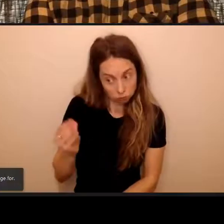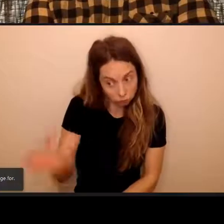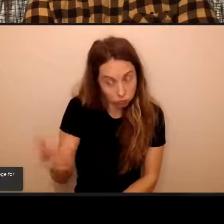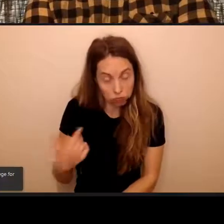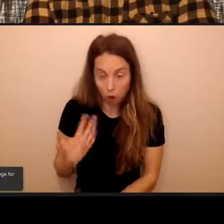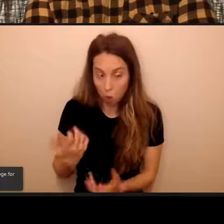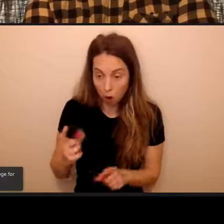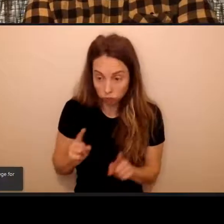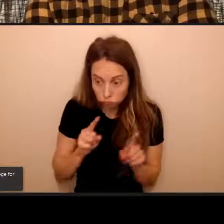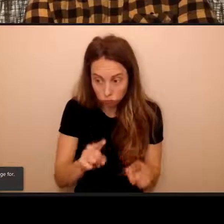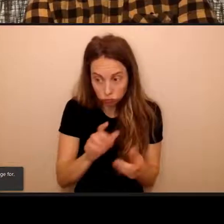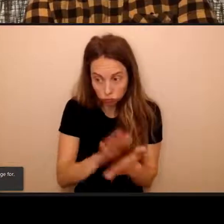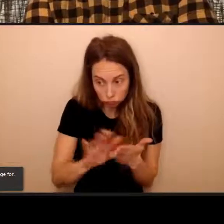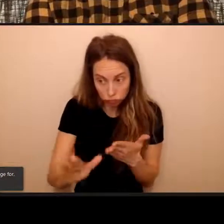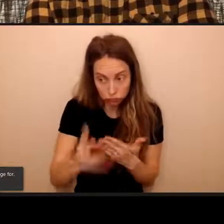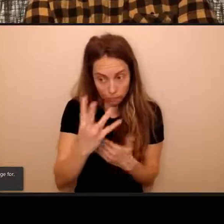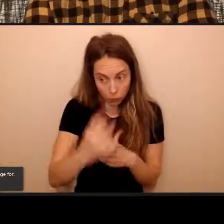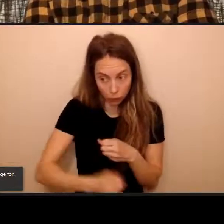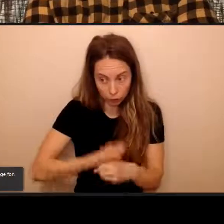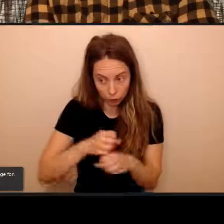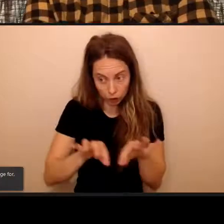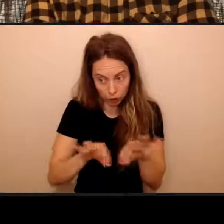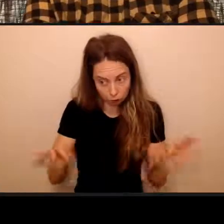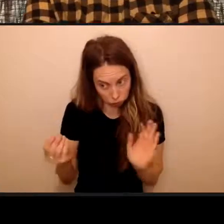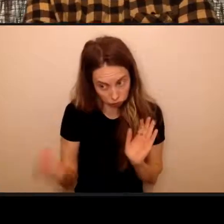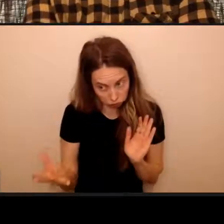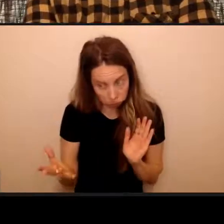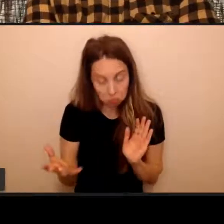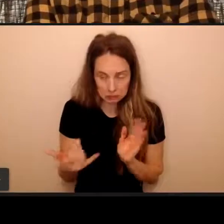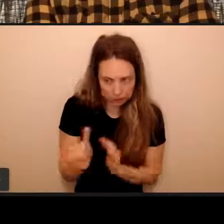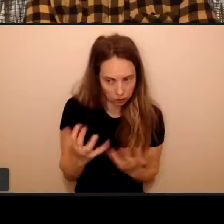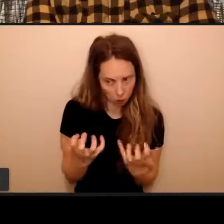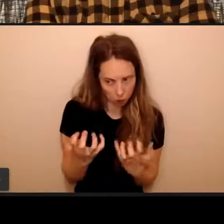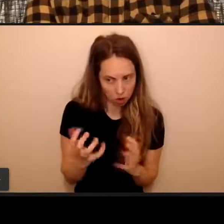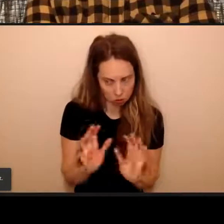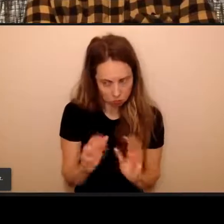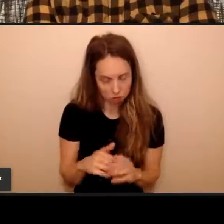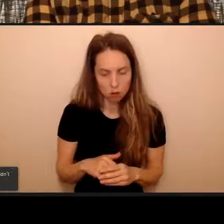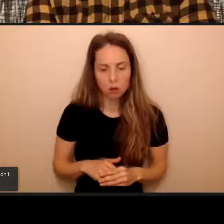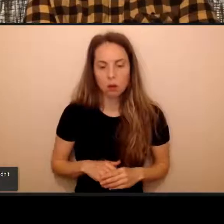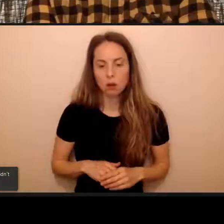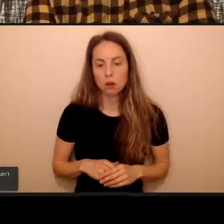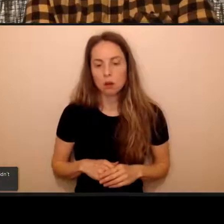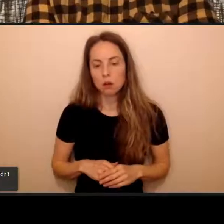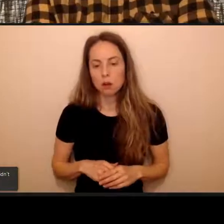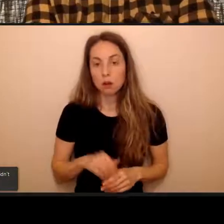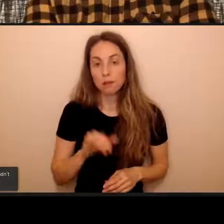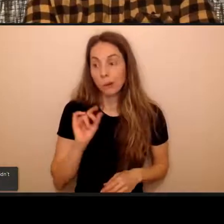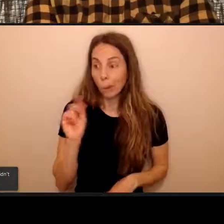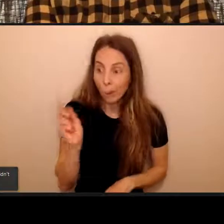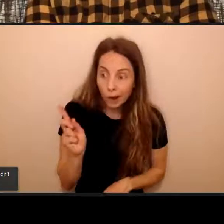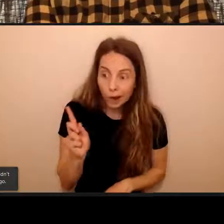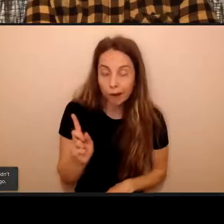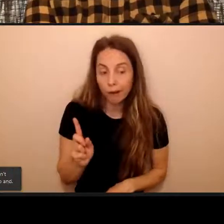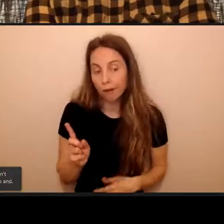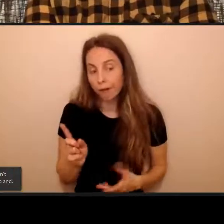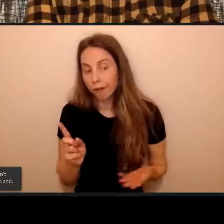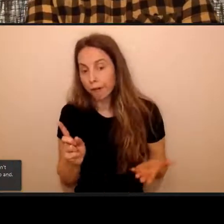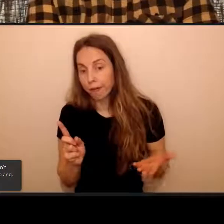and get a 4-year degree. And that's what I still wanted to do. I didn't know exactly where I would be able to go